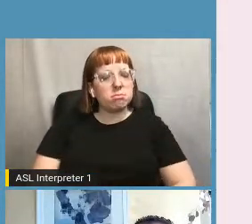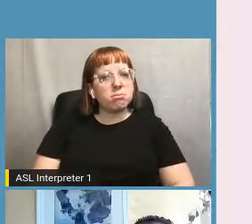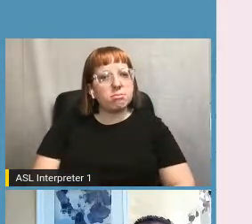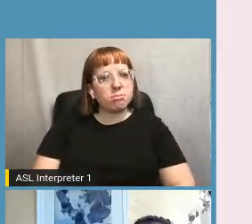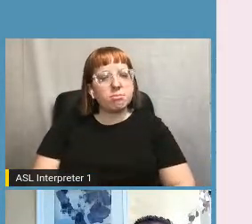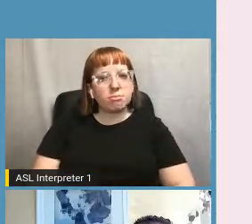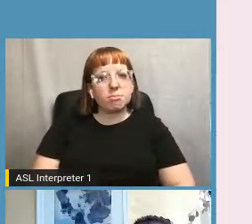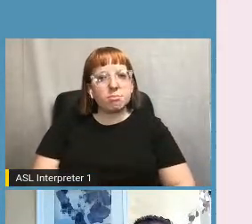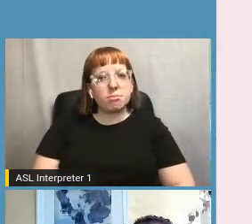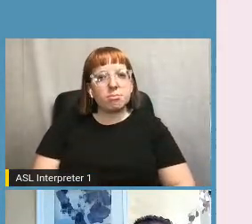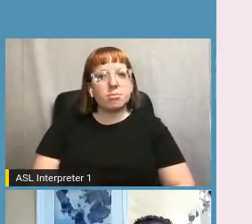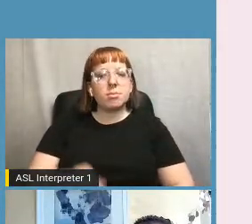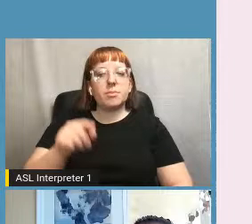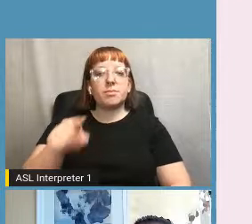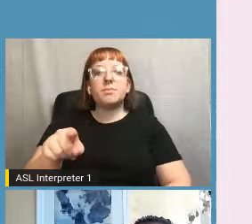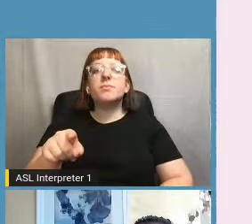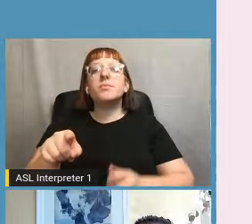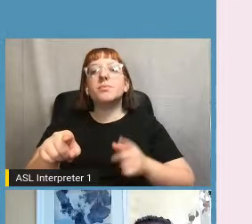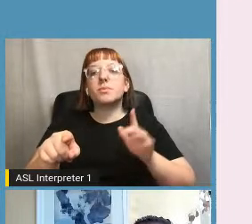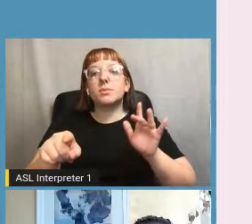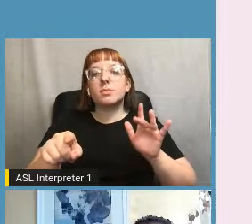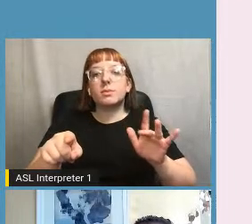this, each one basically expands.